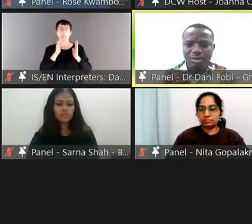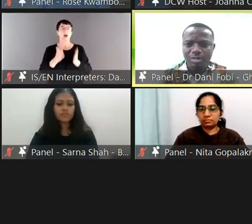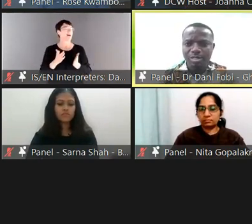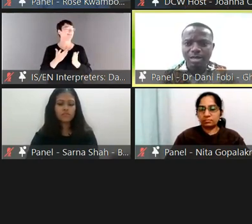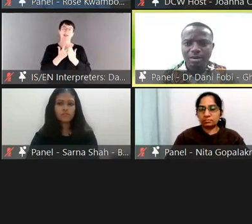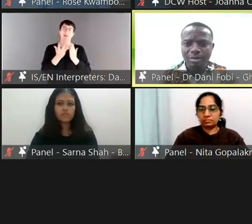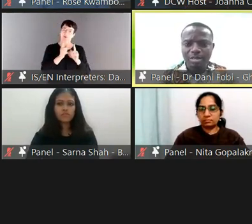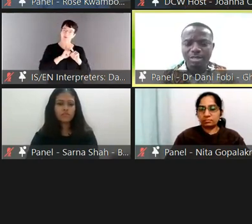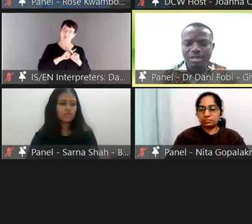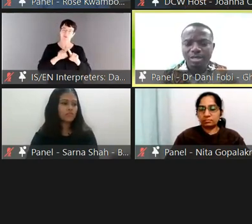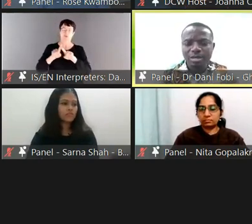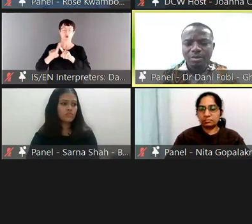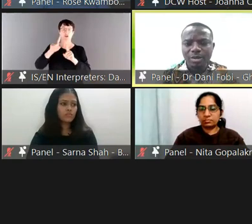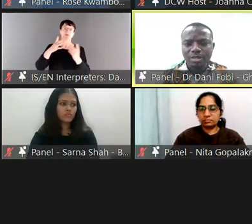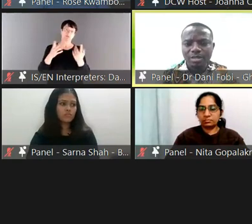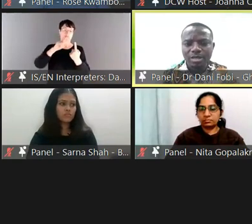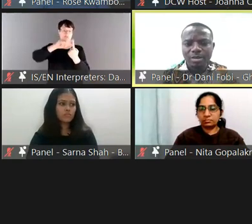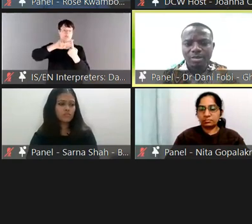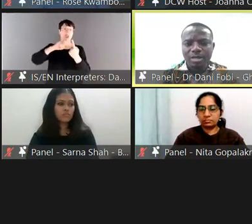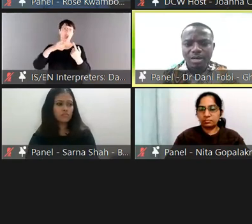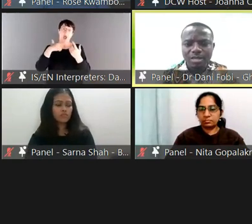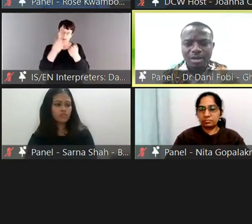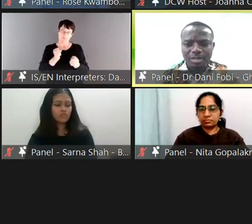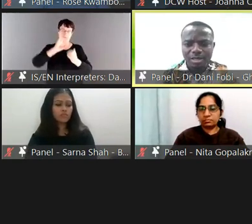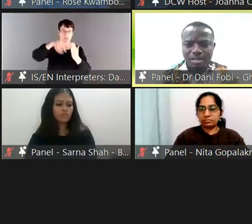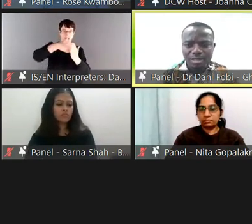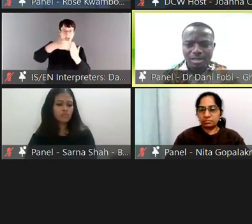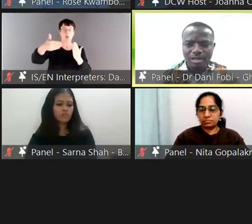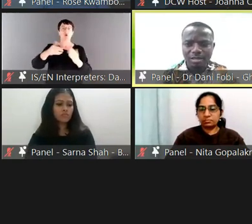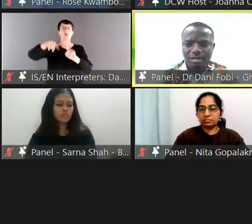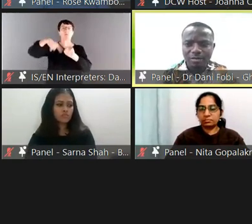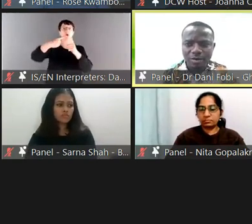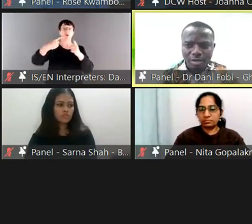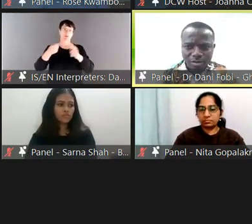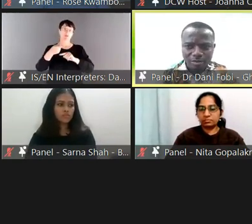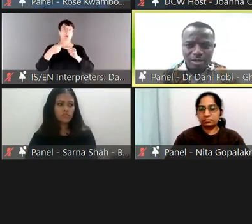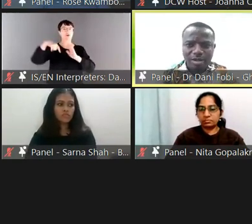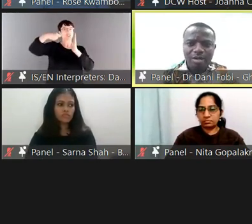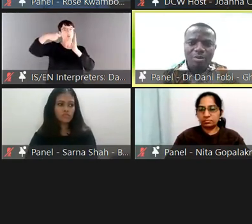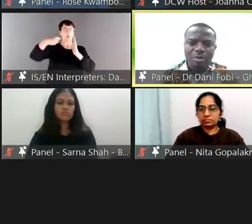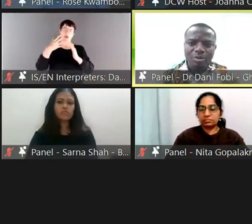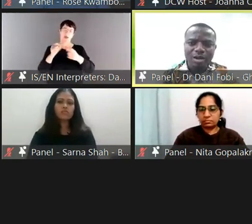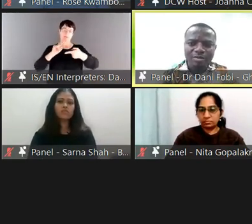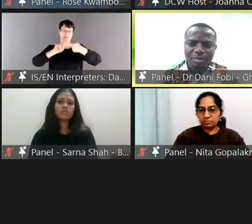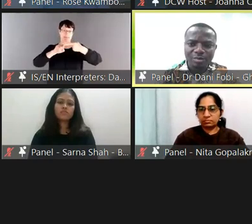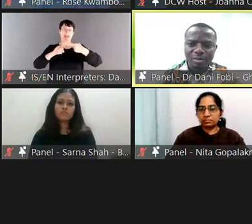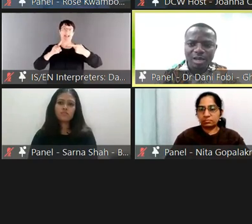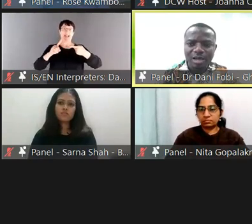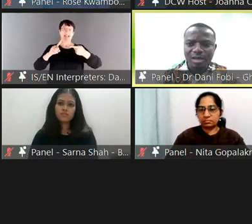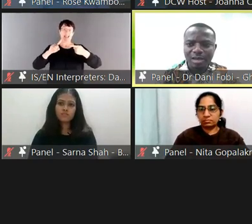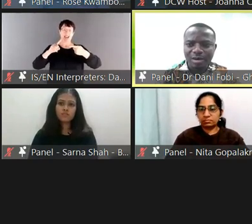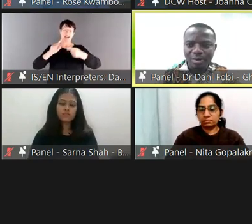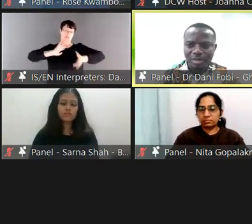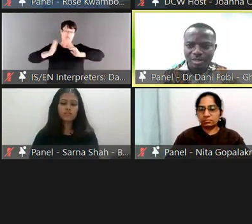they were produced in sign language with English captions and voiceover. We also have some of them